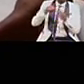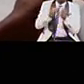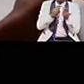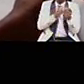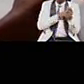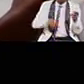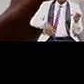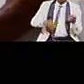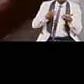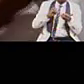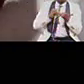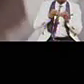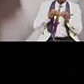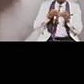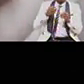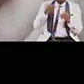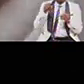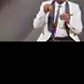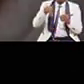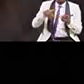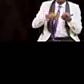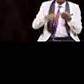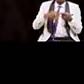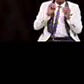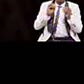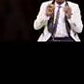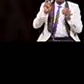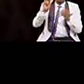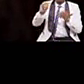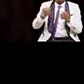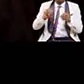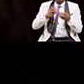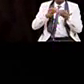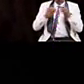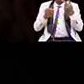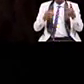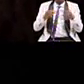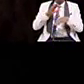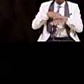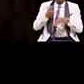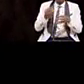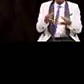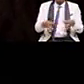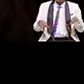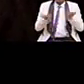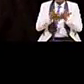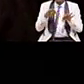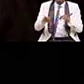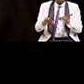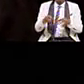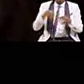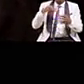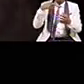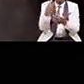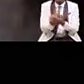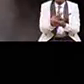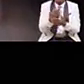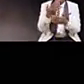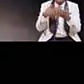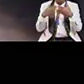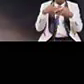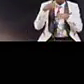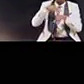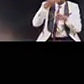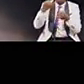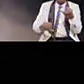the essence of making heaven on the final day. What's the point of follow-up? You know, I've been spending my life